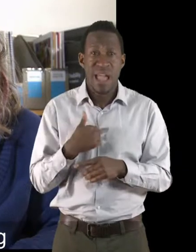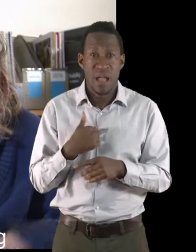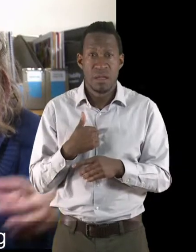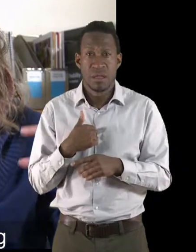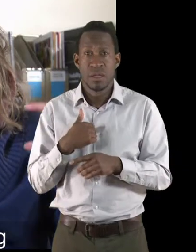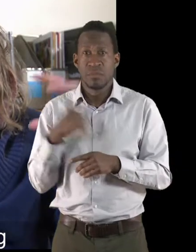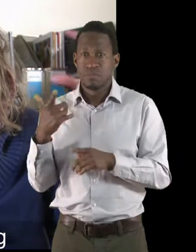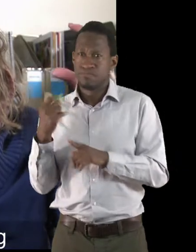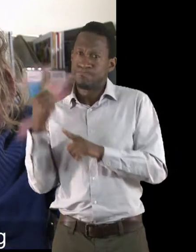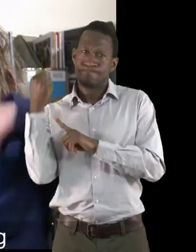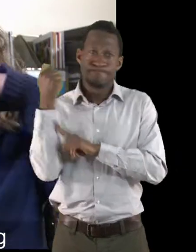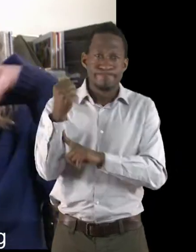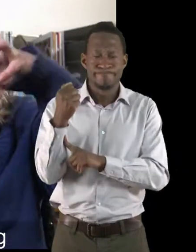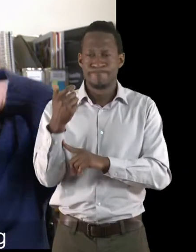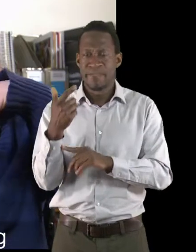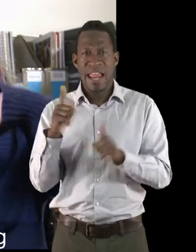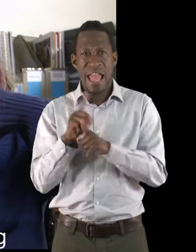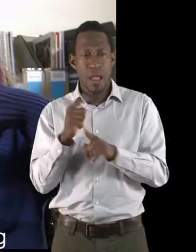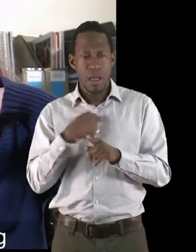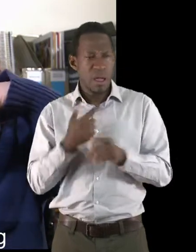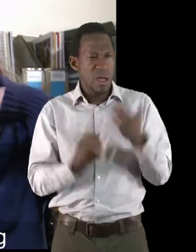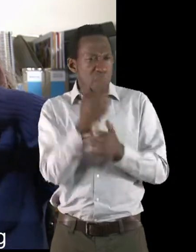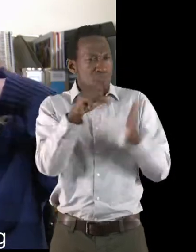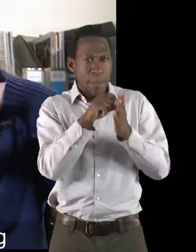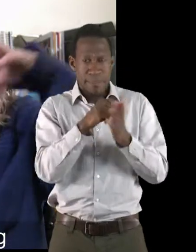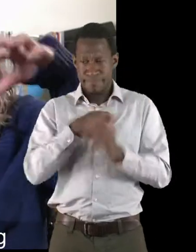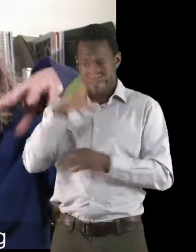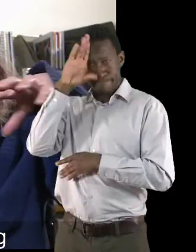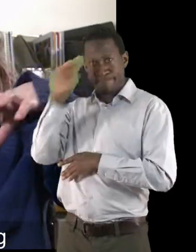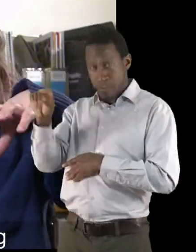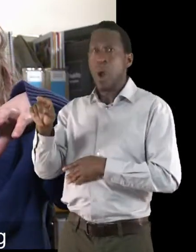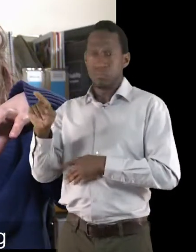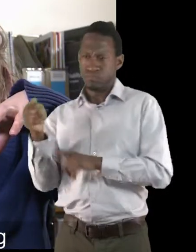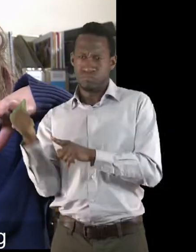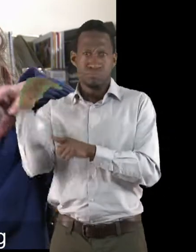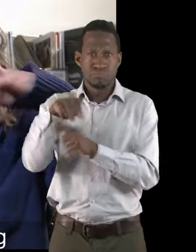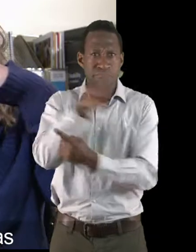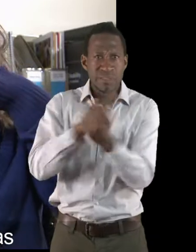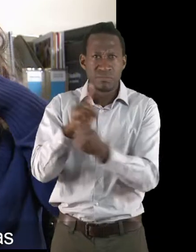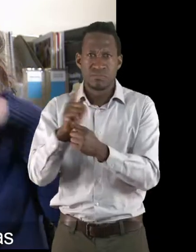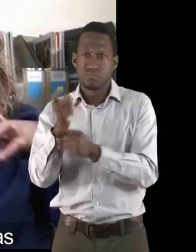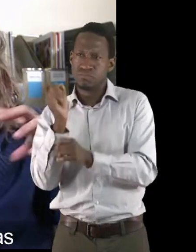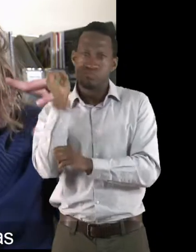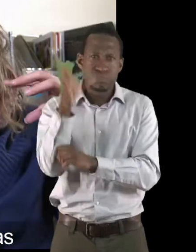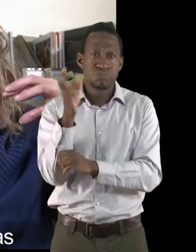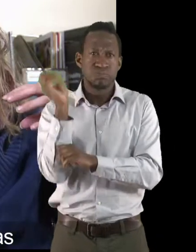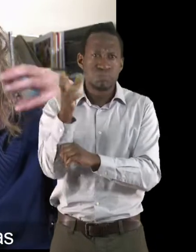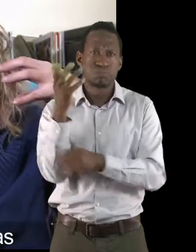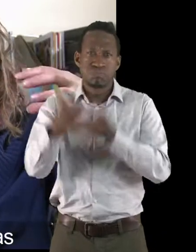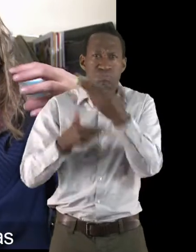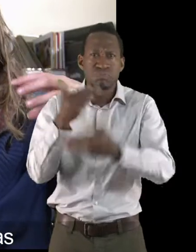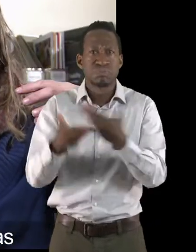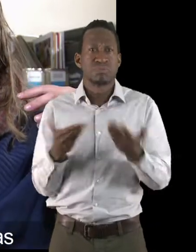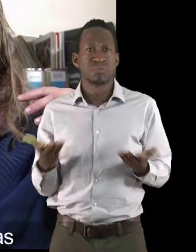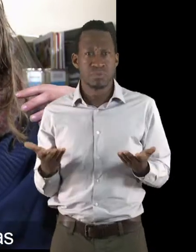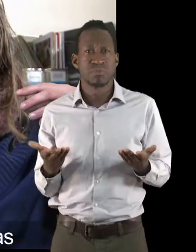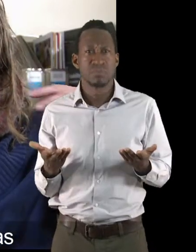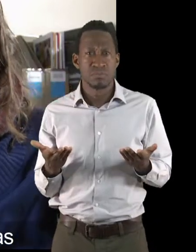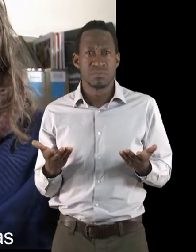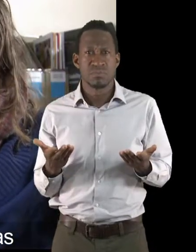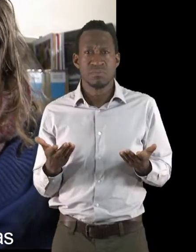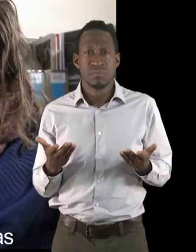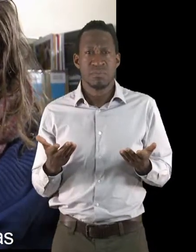that by having her there sporadically, I knew that when I